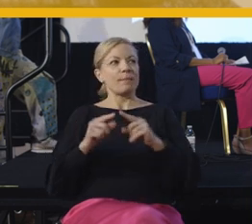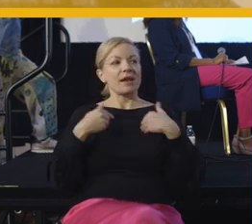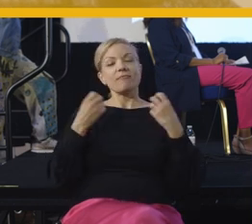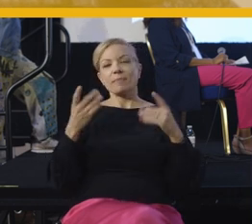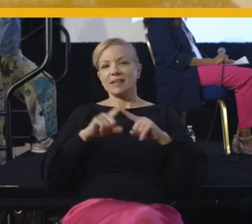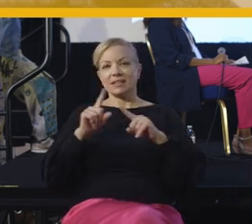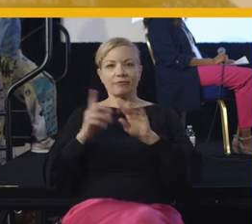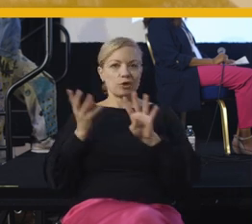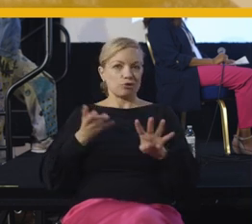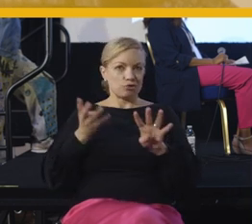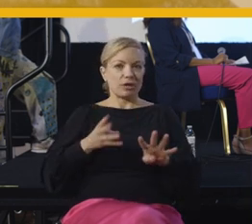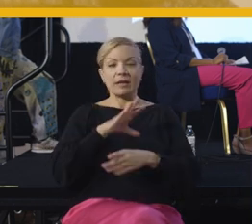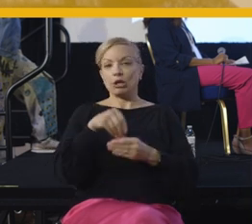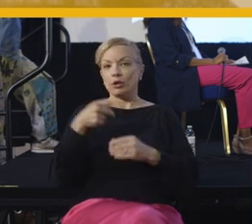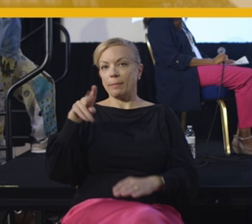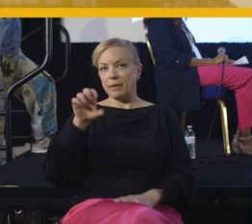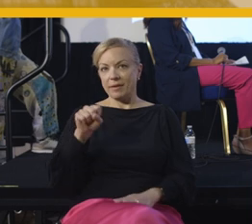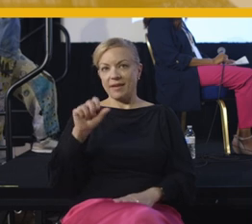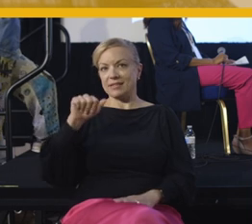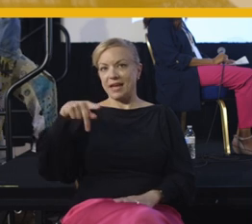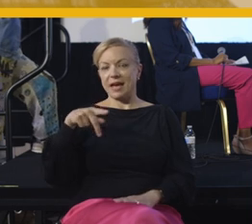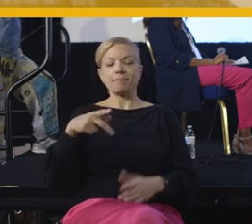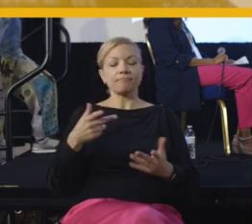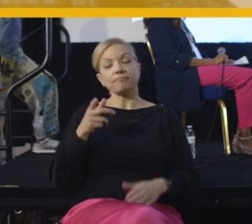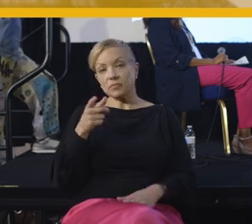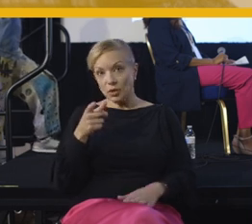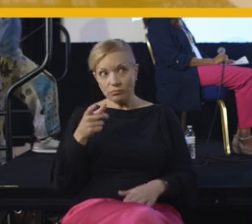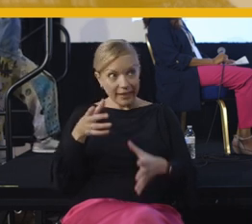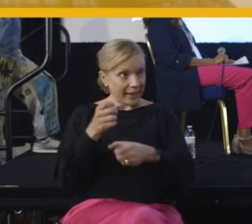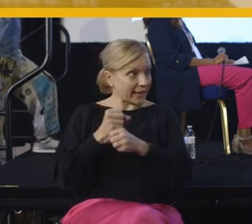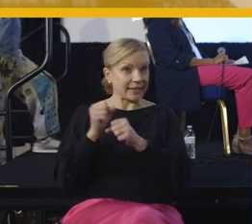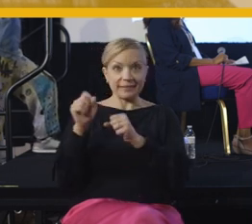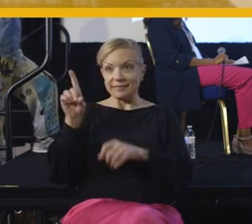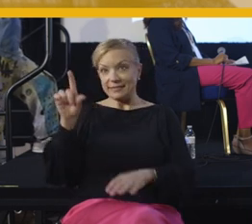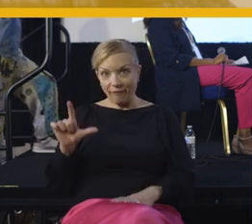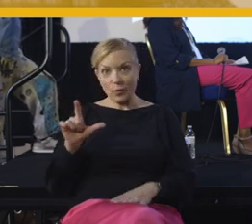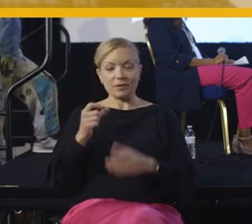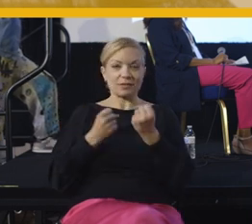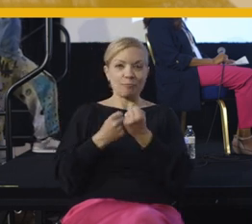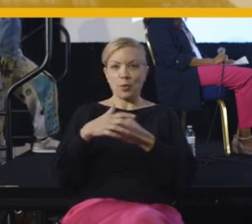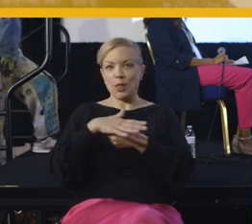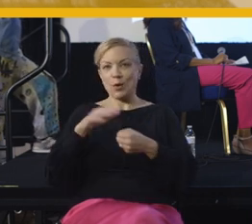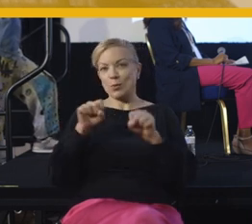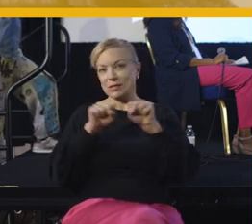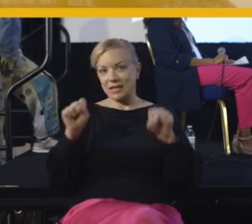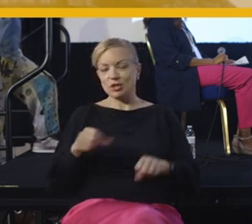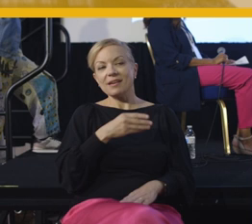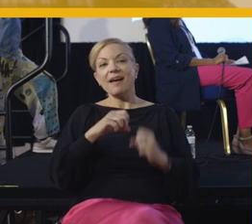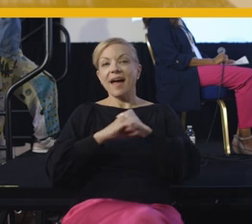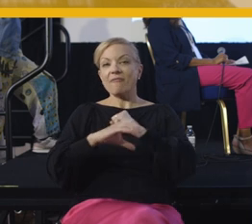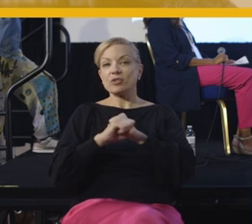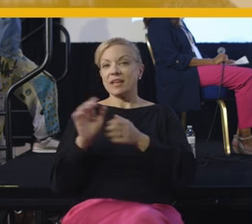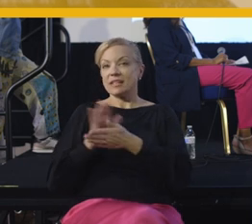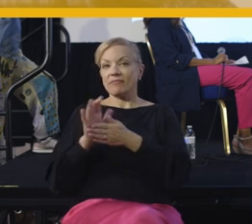different streaming options, including the PBS app, which if you don't have it already, please download and support your local station. Advertising